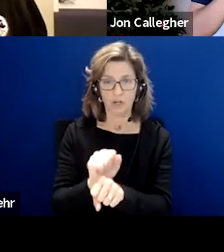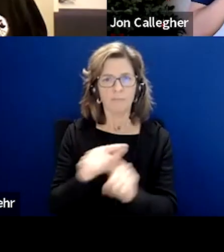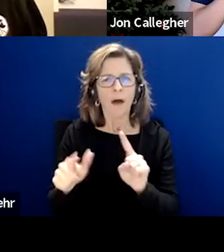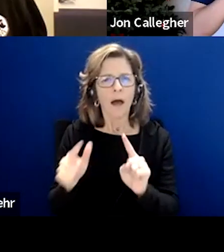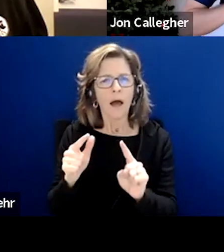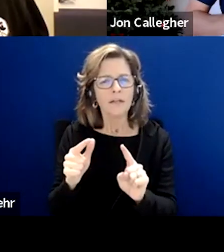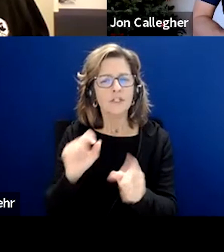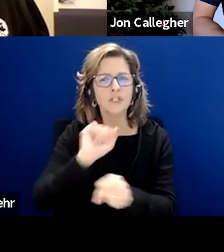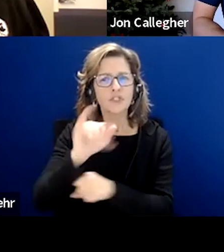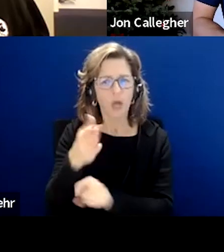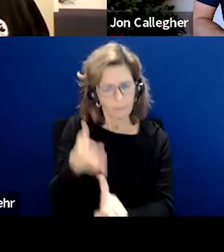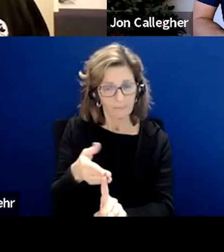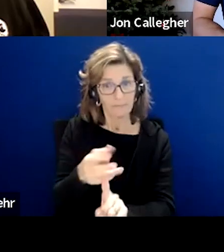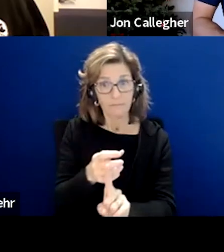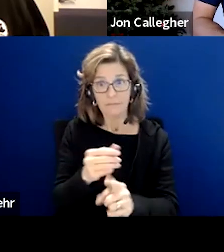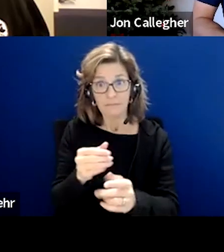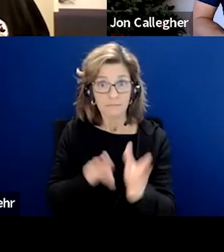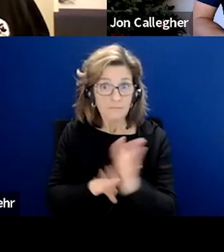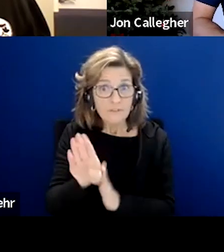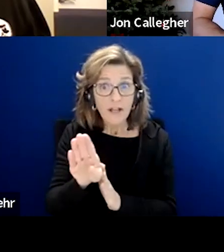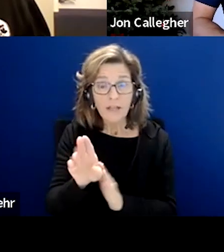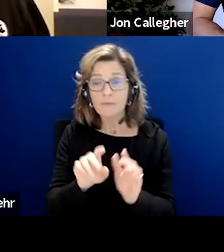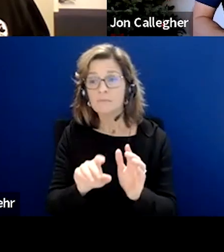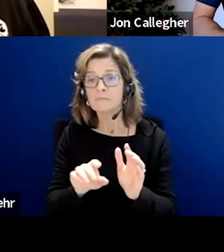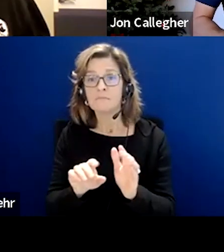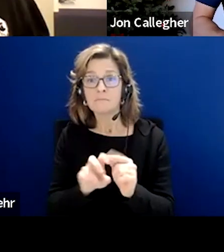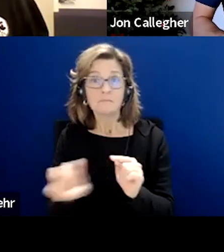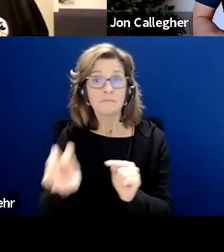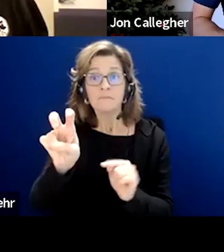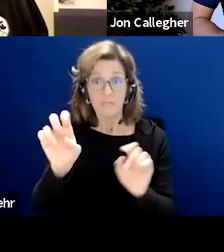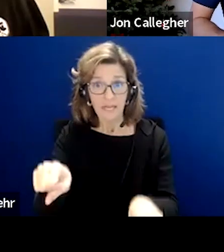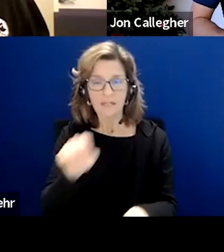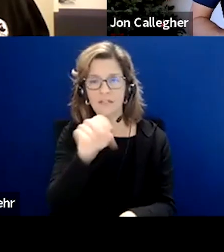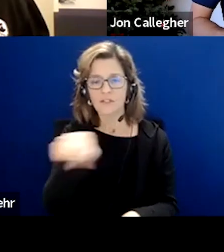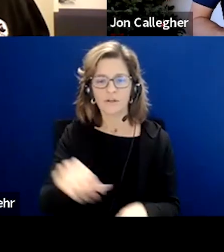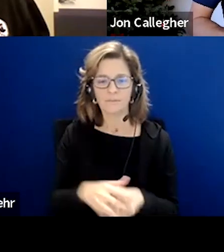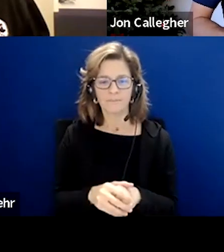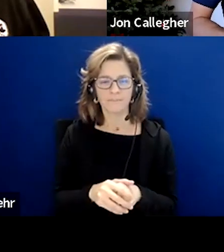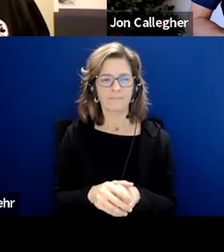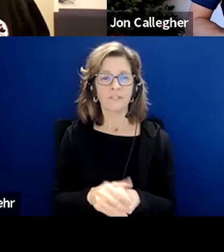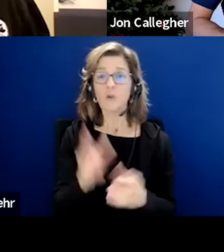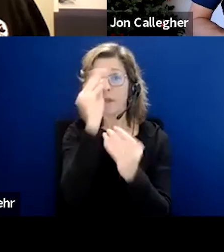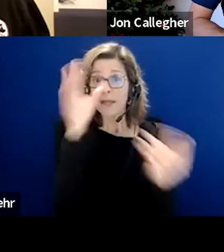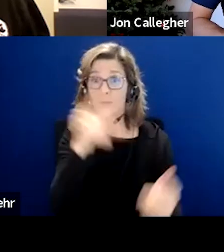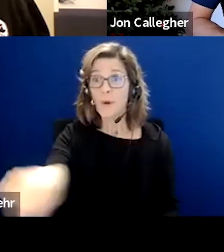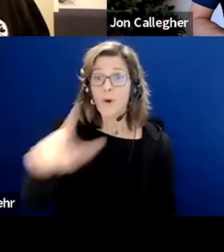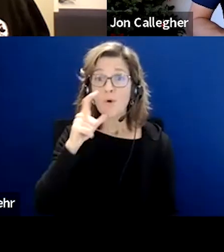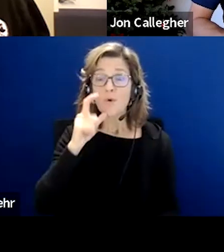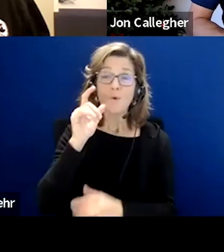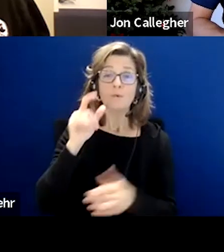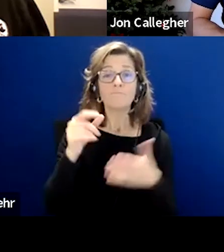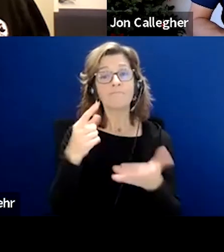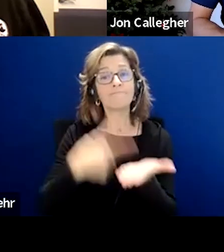Terrific. Thanks, Mahadeo. And I just want to let our panelists know that it looks like there's around 60 participants in